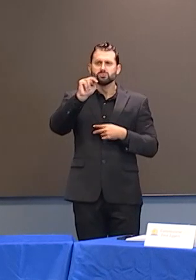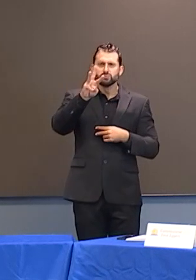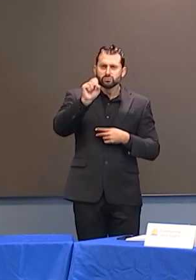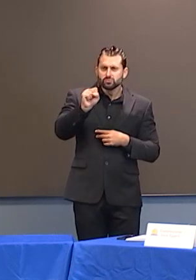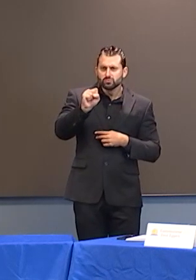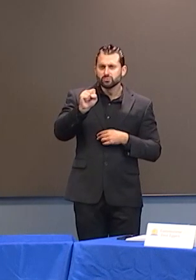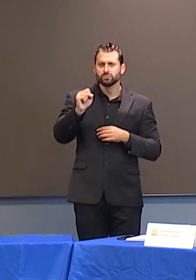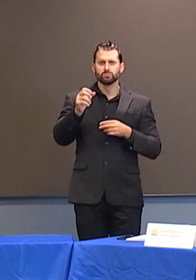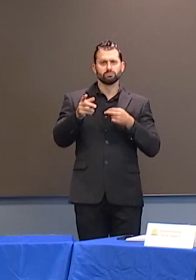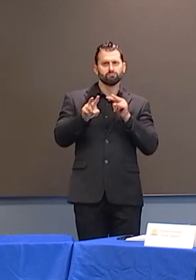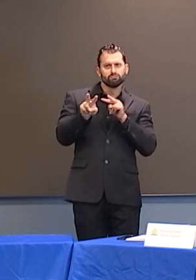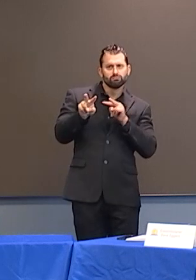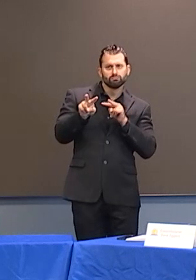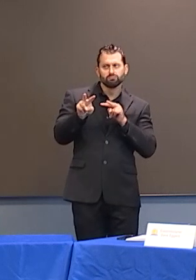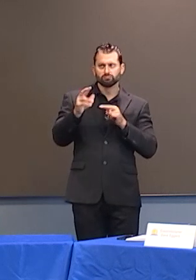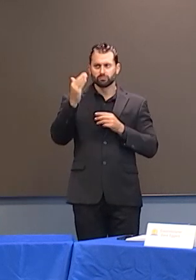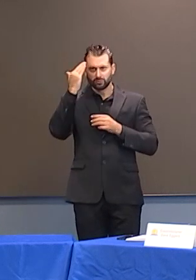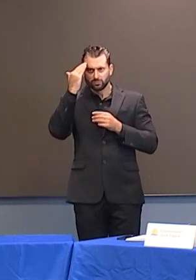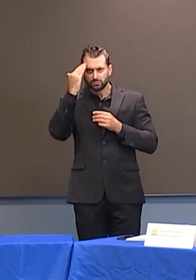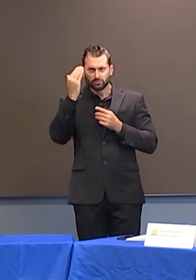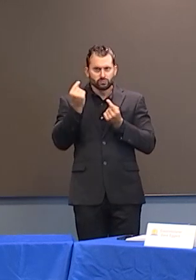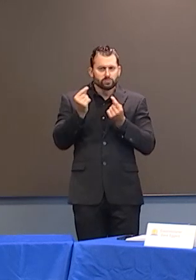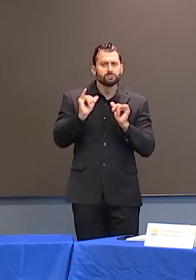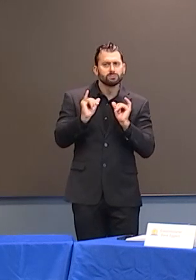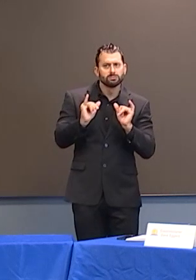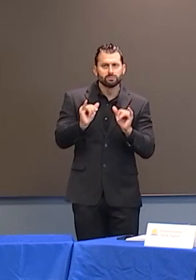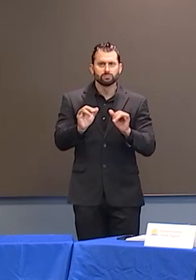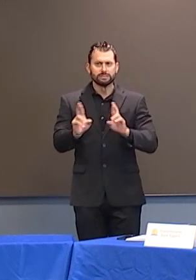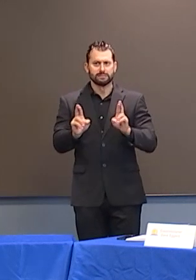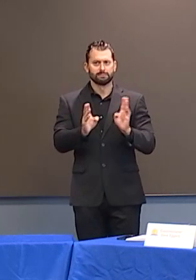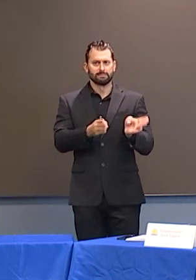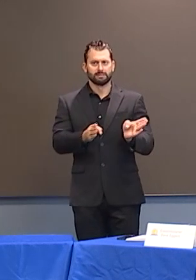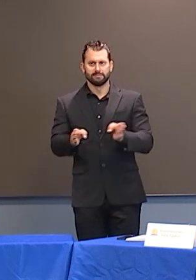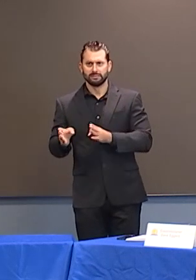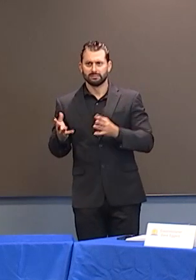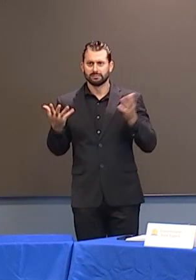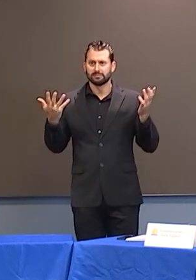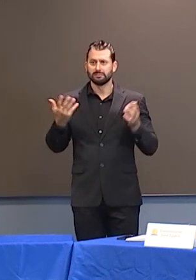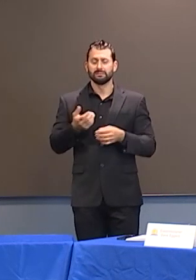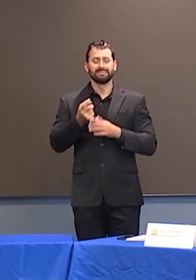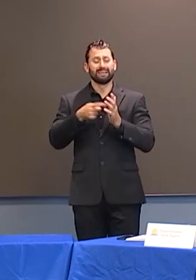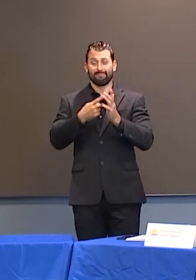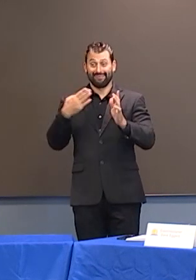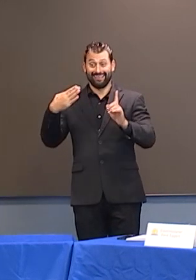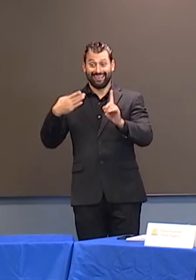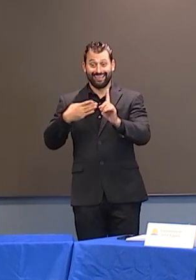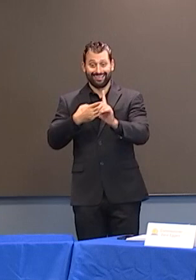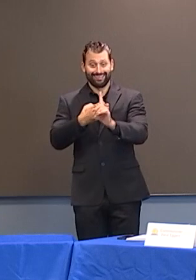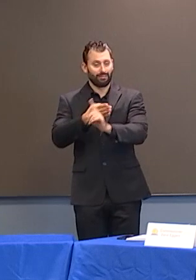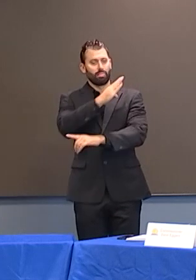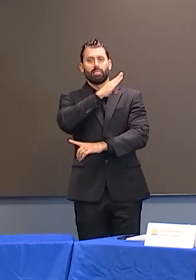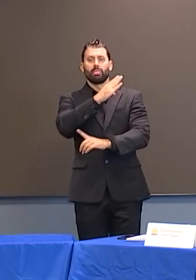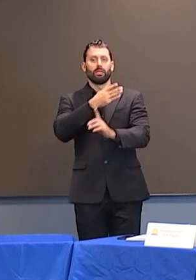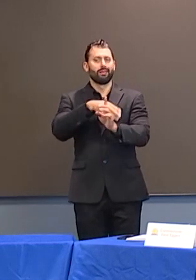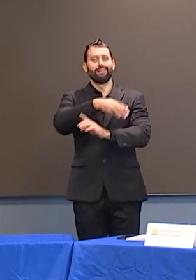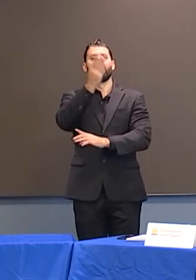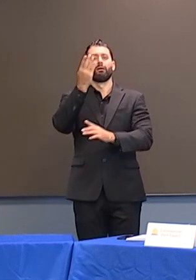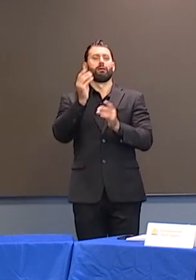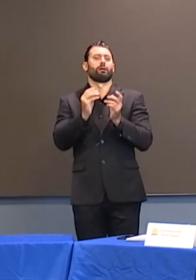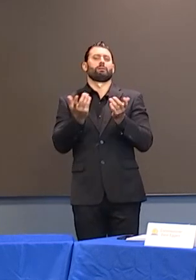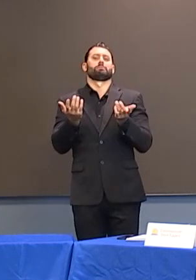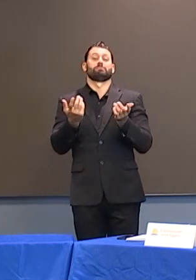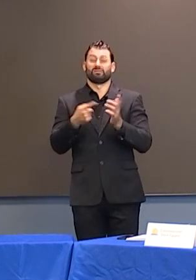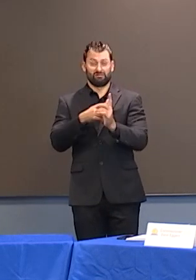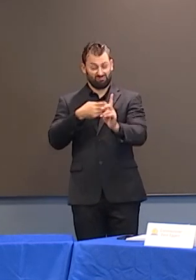prepared, um, because it could pass, it could divert, um, but it could also come directly at us. And so we need to, uh,